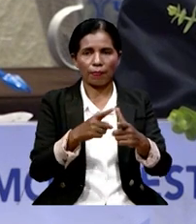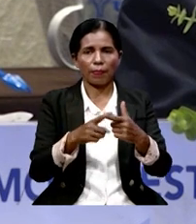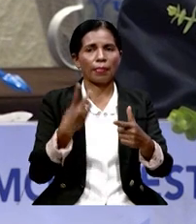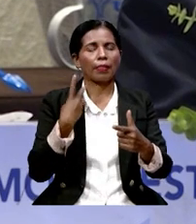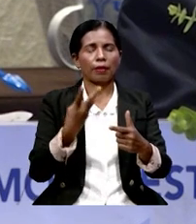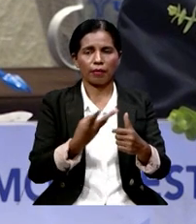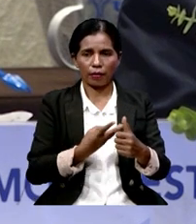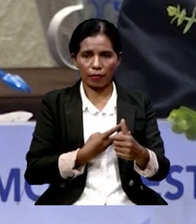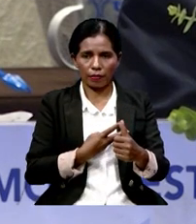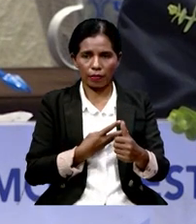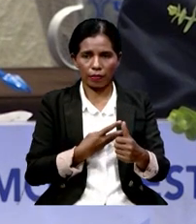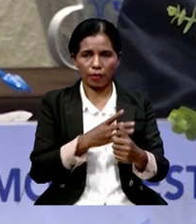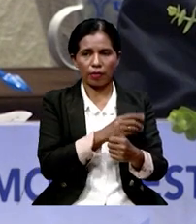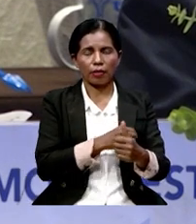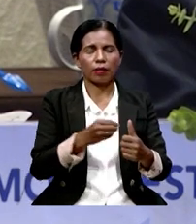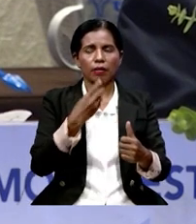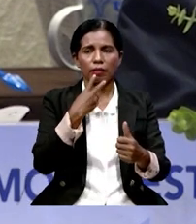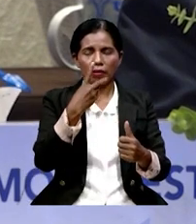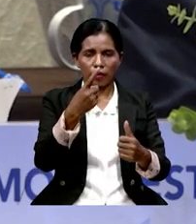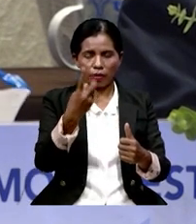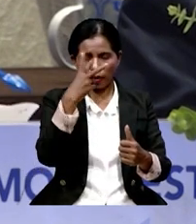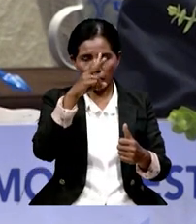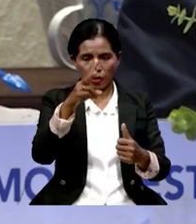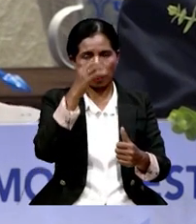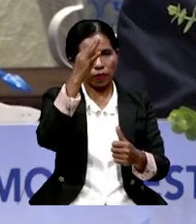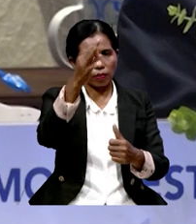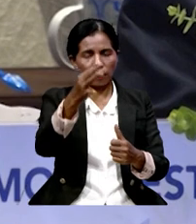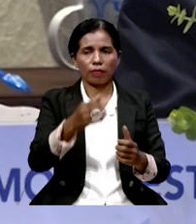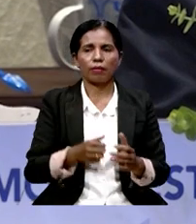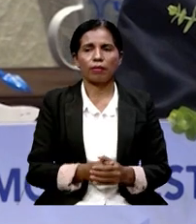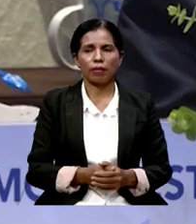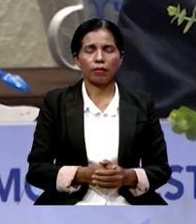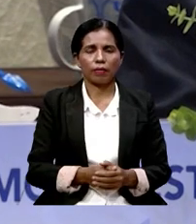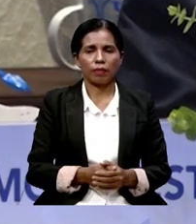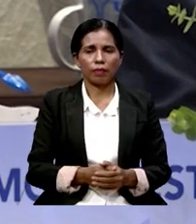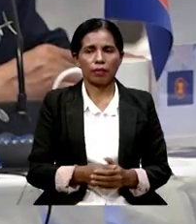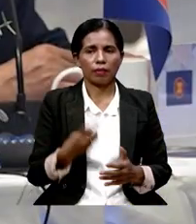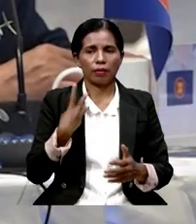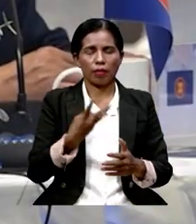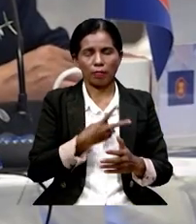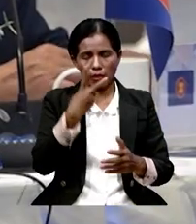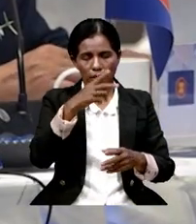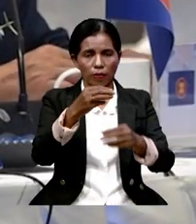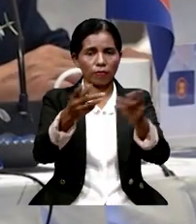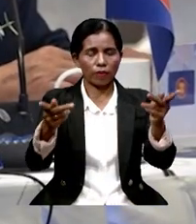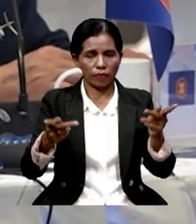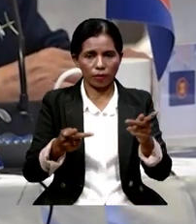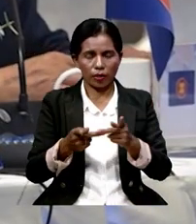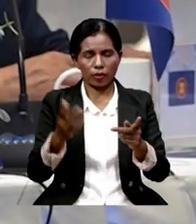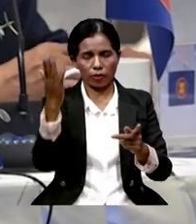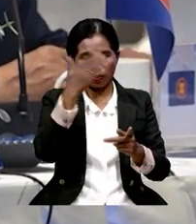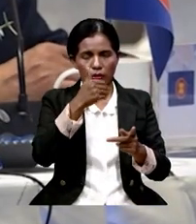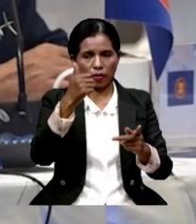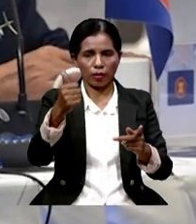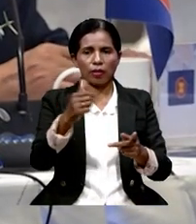resources for the benefit of the current and future generation. As such, the environmental laws and regulations